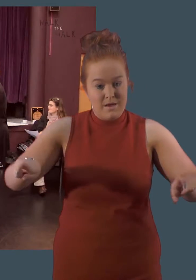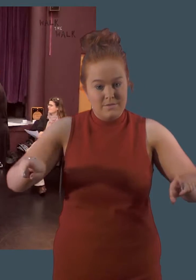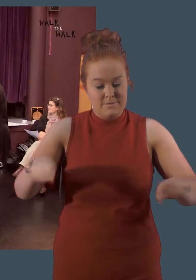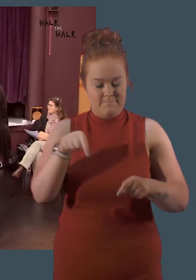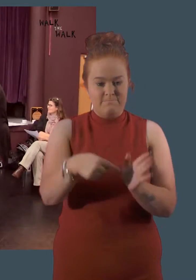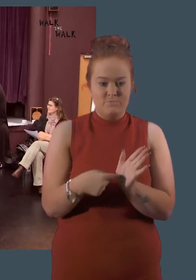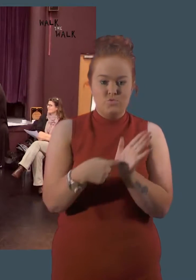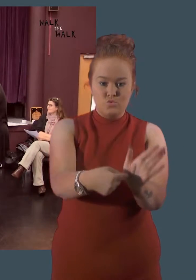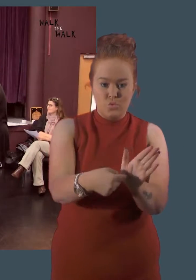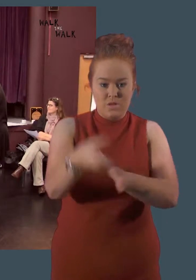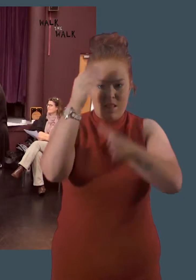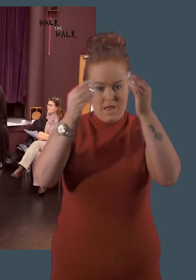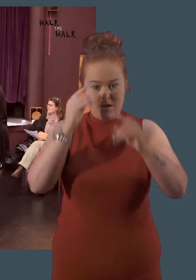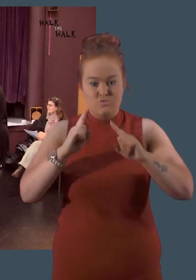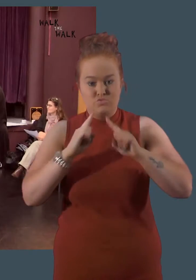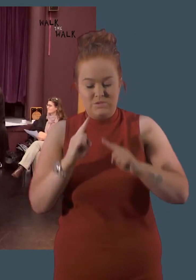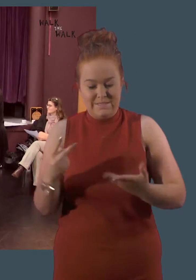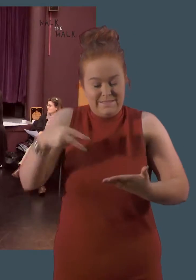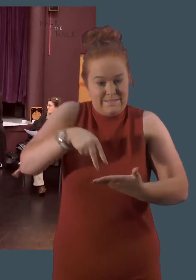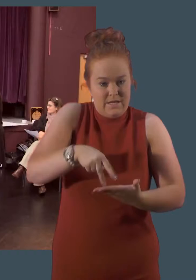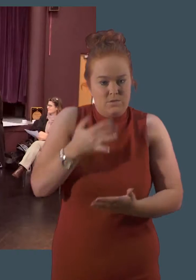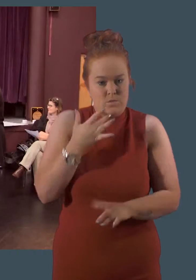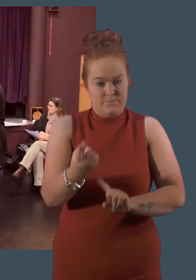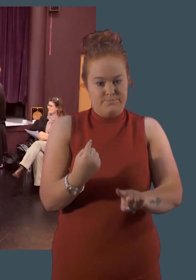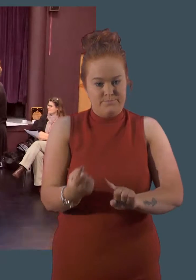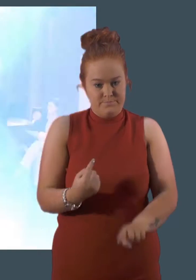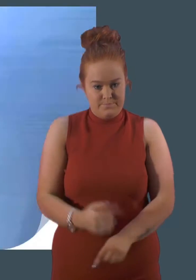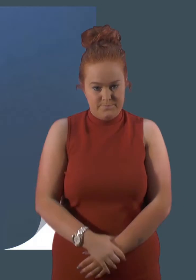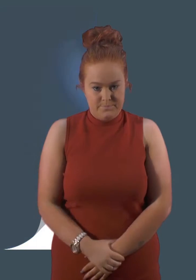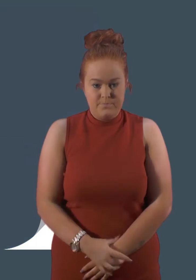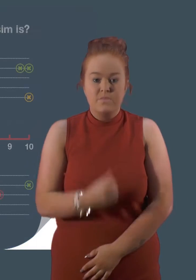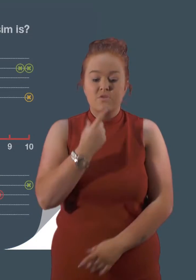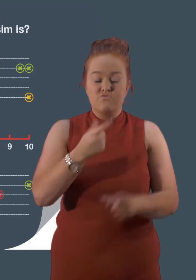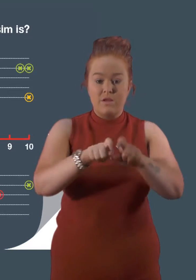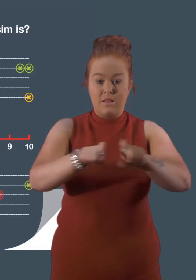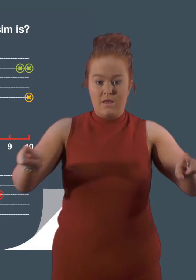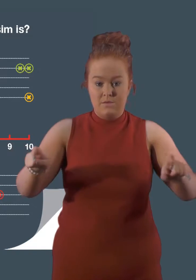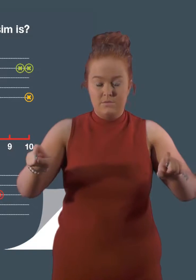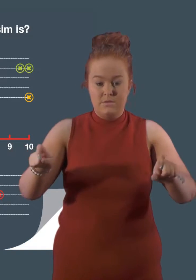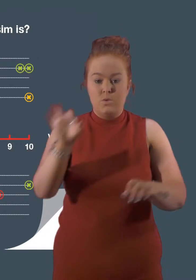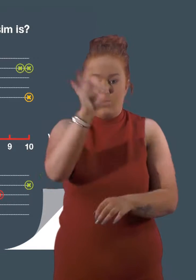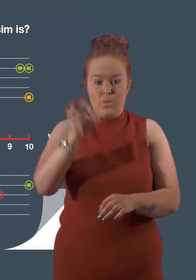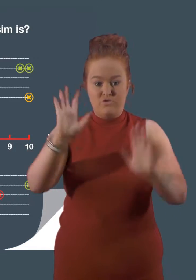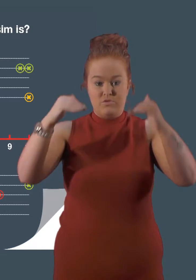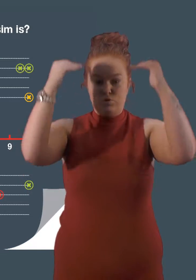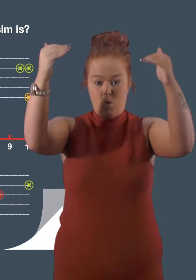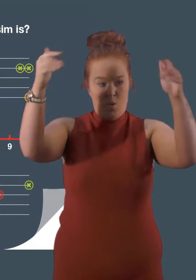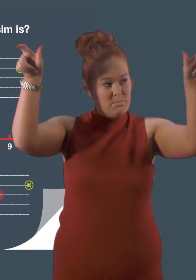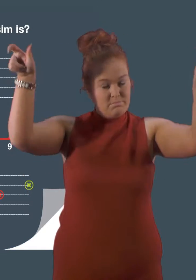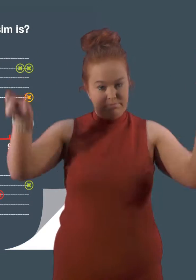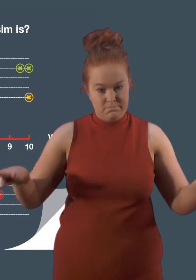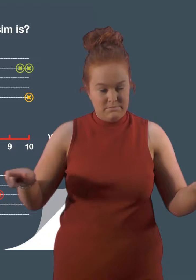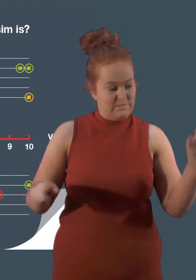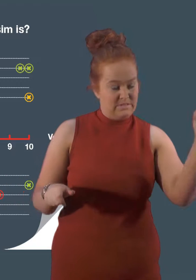So place yourself somewhere on the continuum, move around a bit. In the graph, you'll see there's a red line, and this red